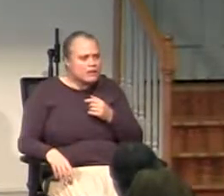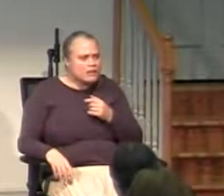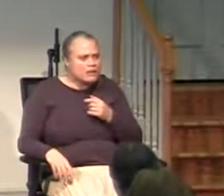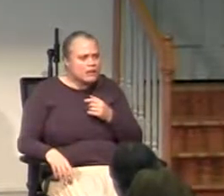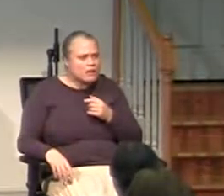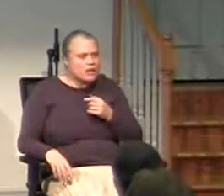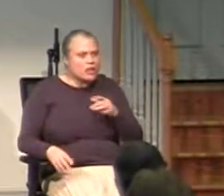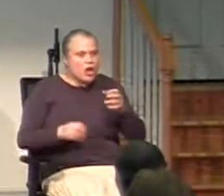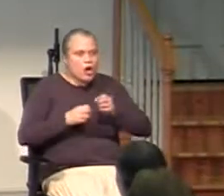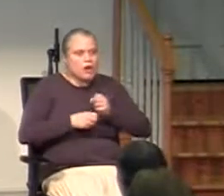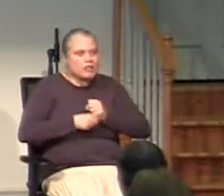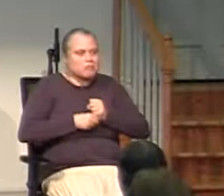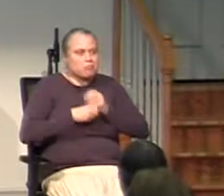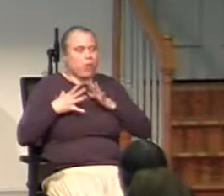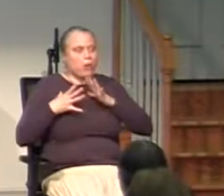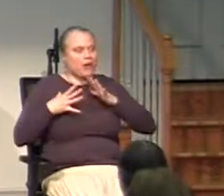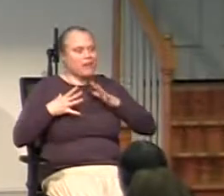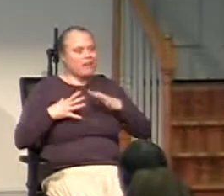place.